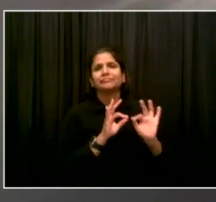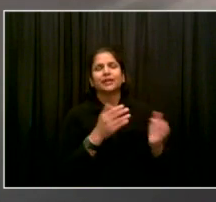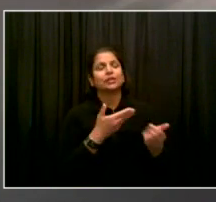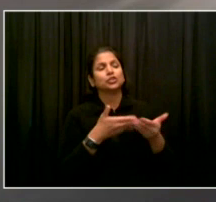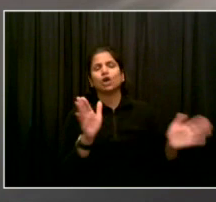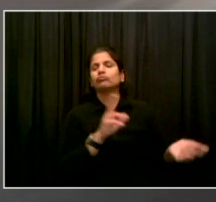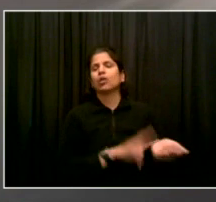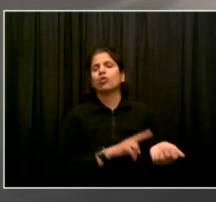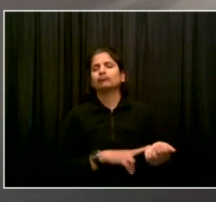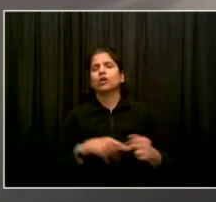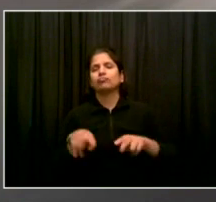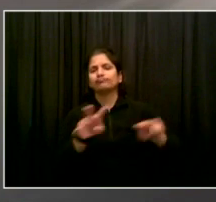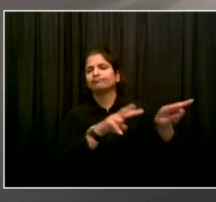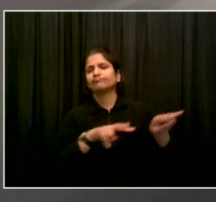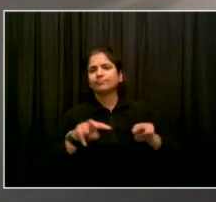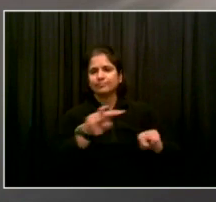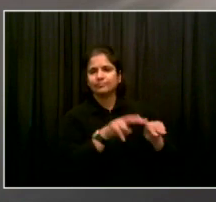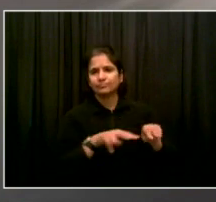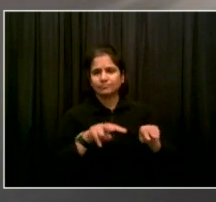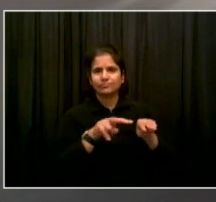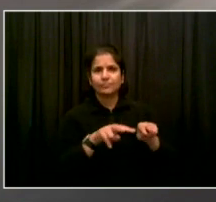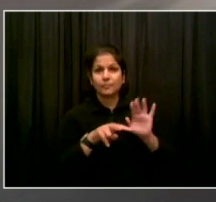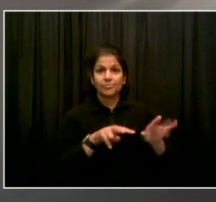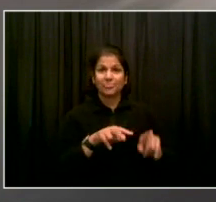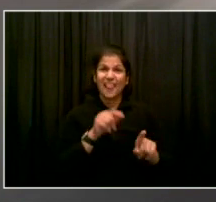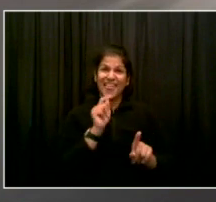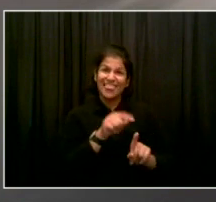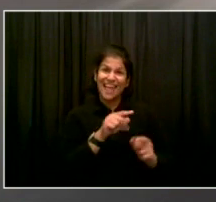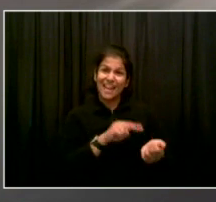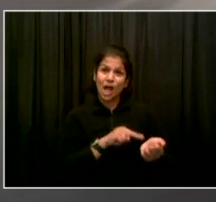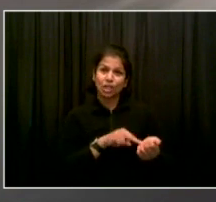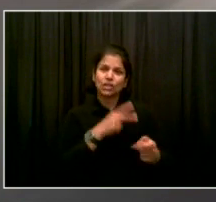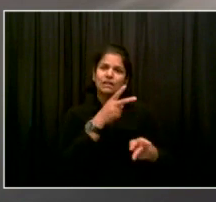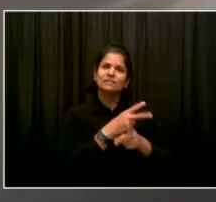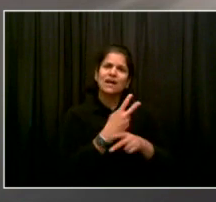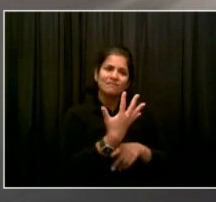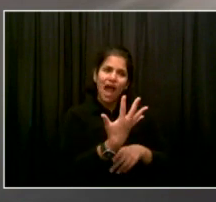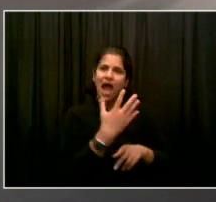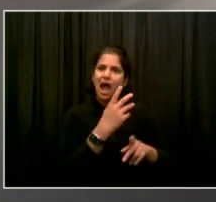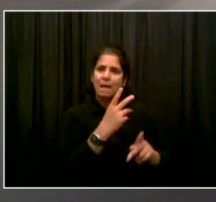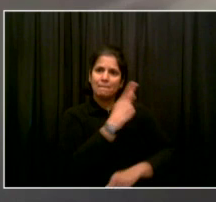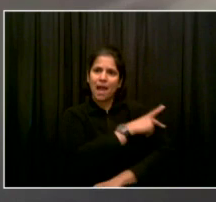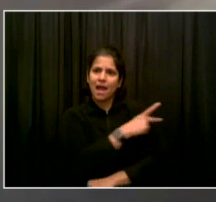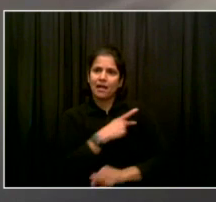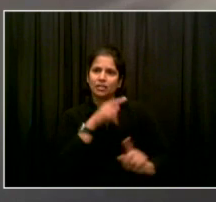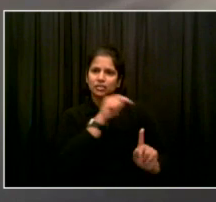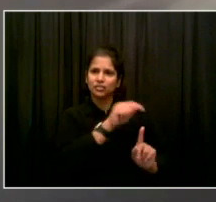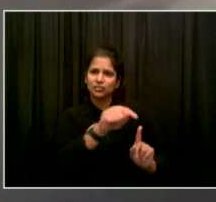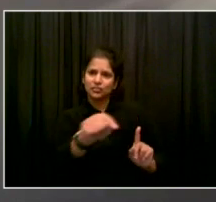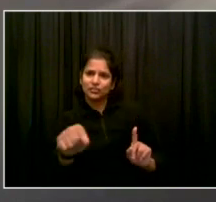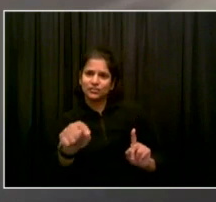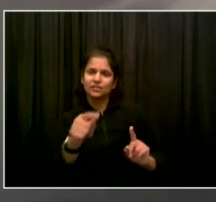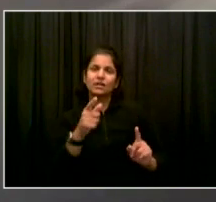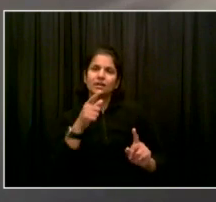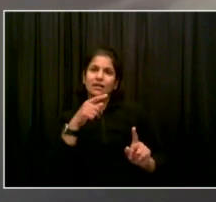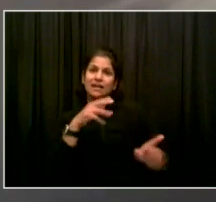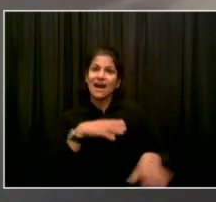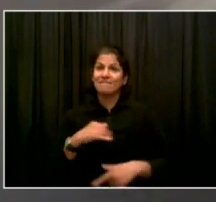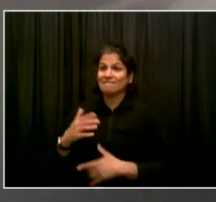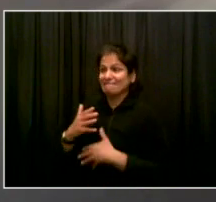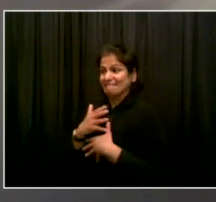care of about 5 patients. And so it's the intubation people